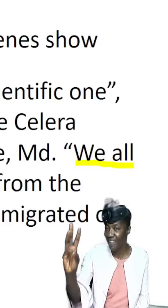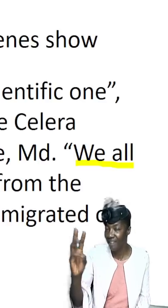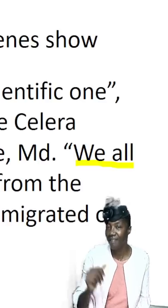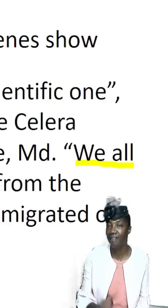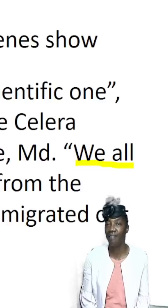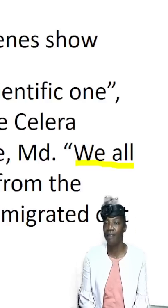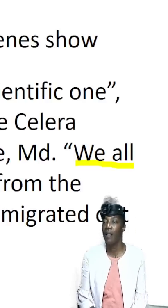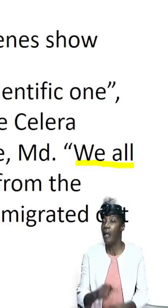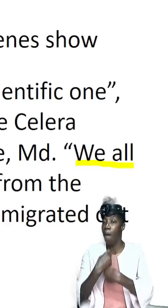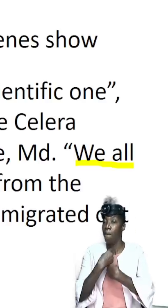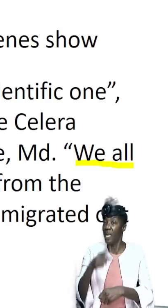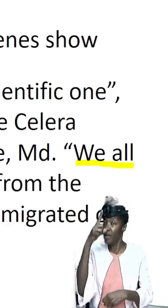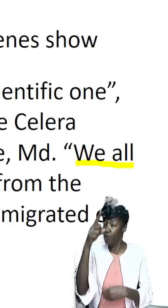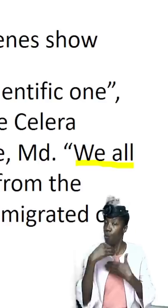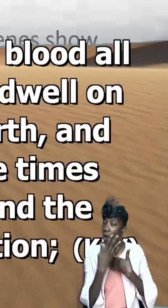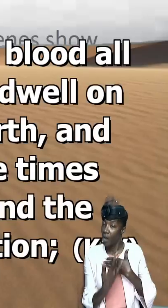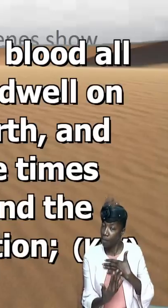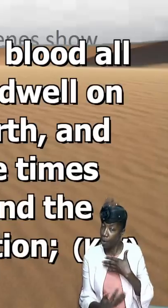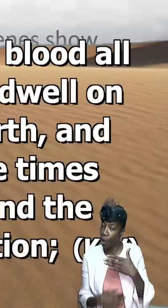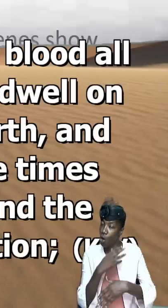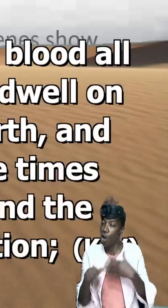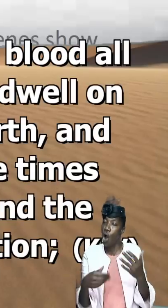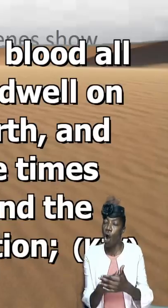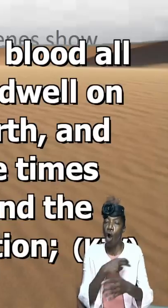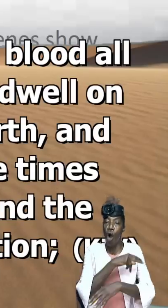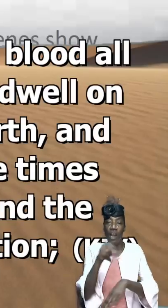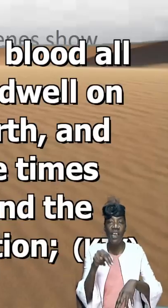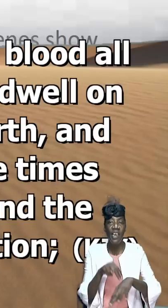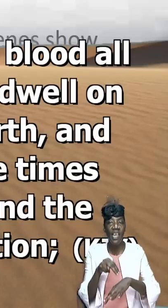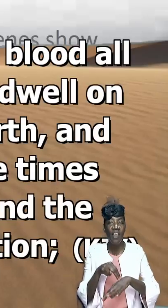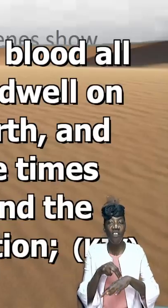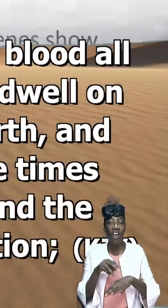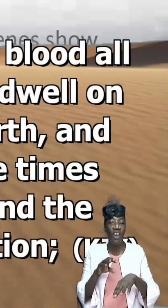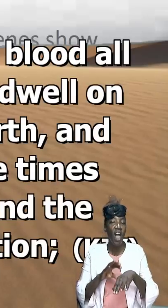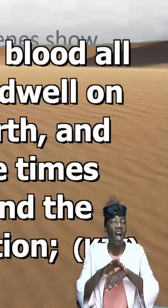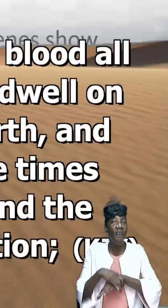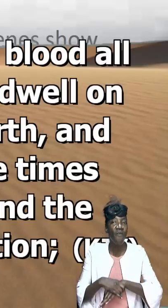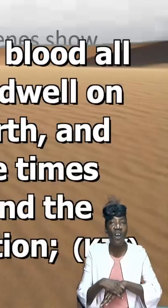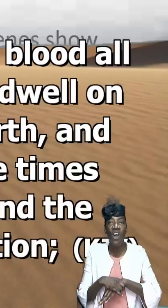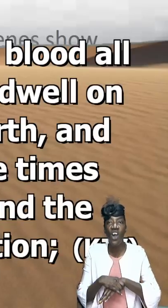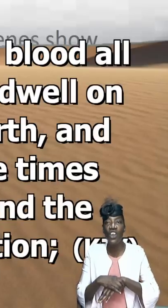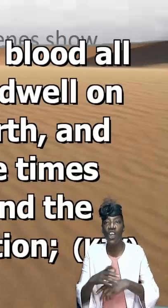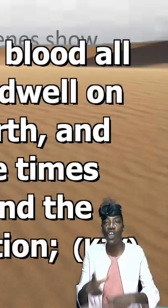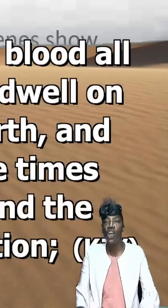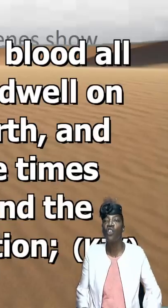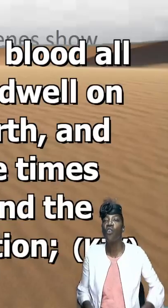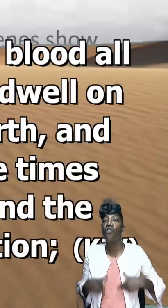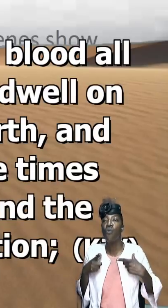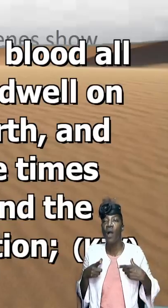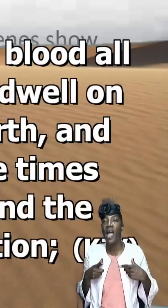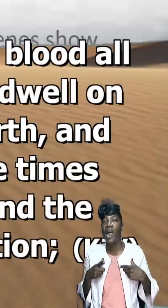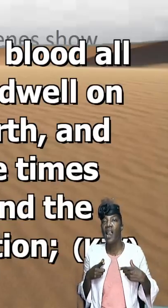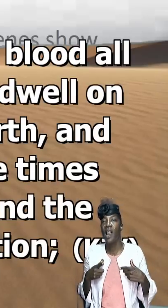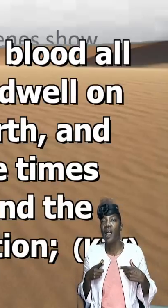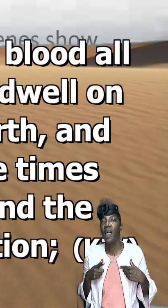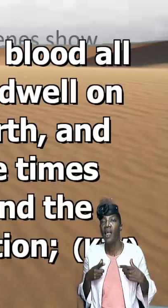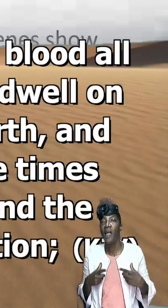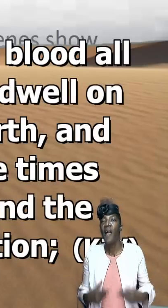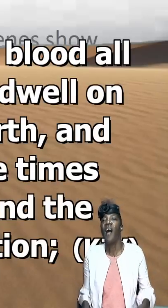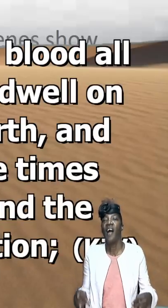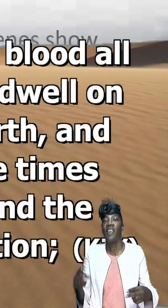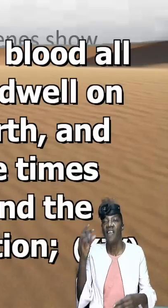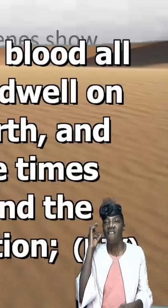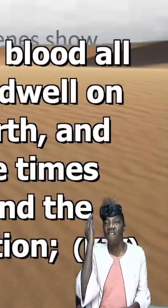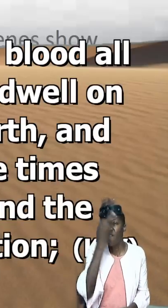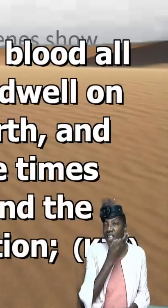all nations of men for to dwell on all the face of the earth. Acts is telling us